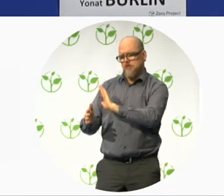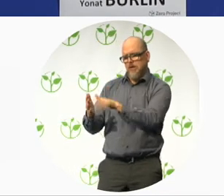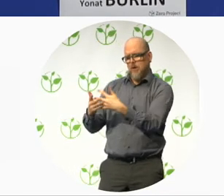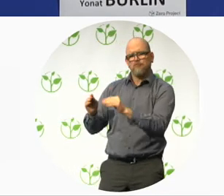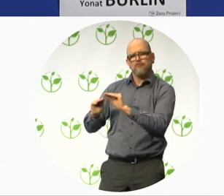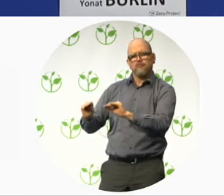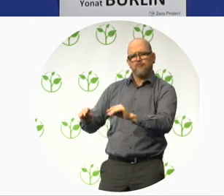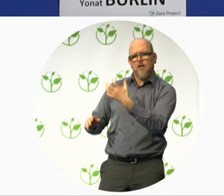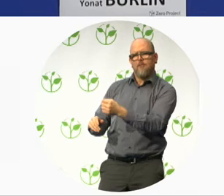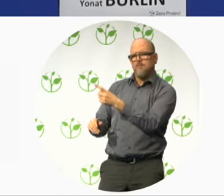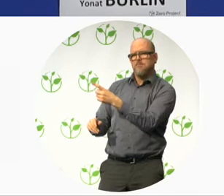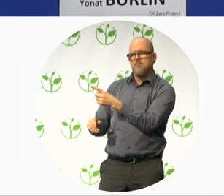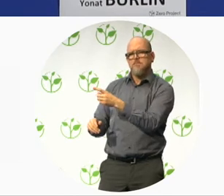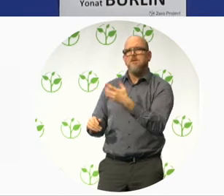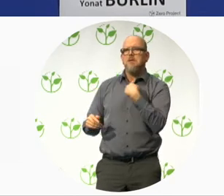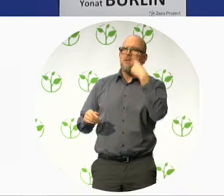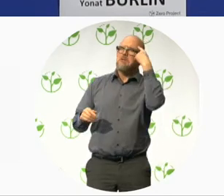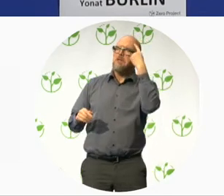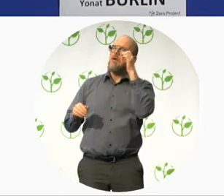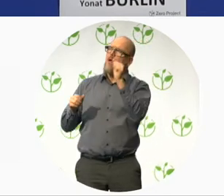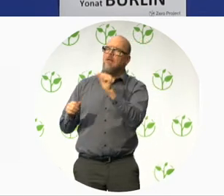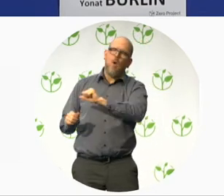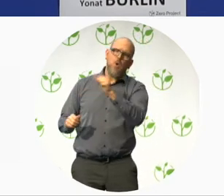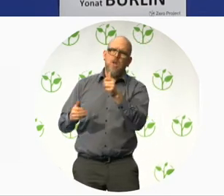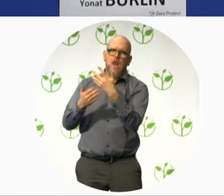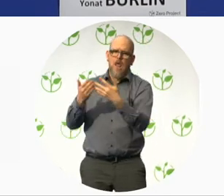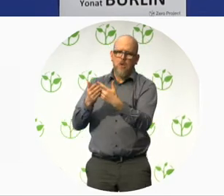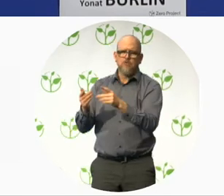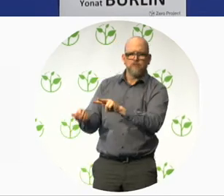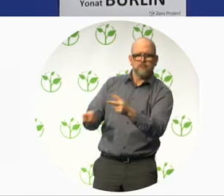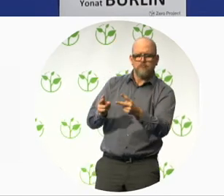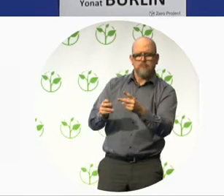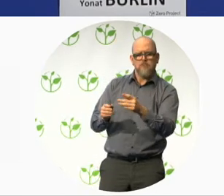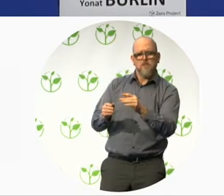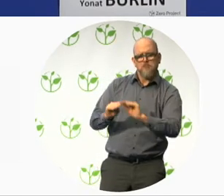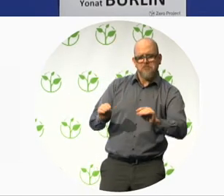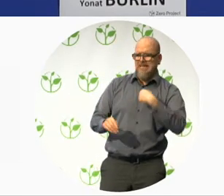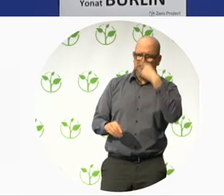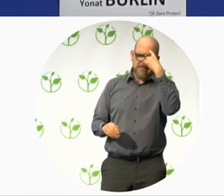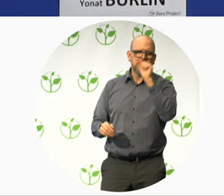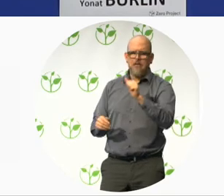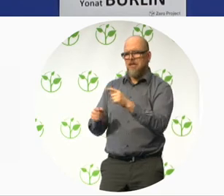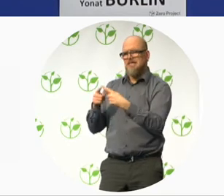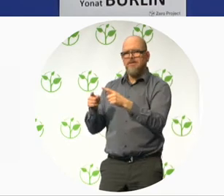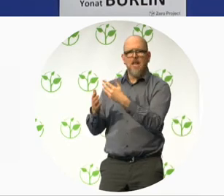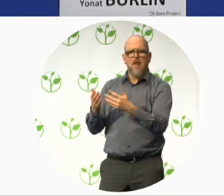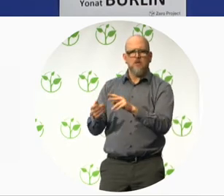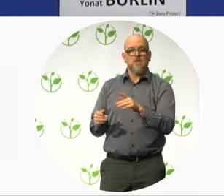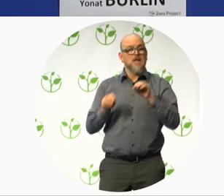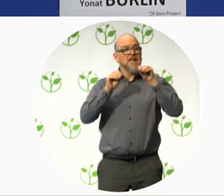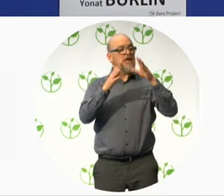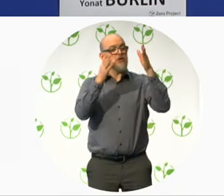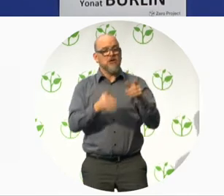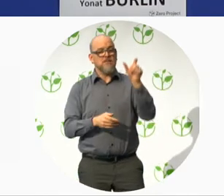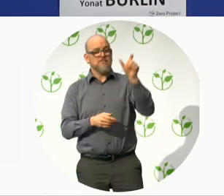besides Hebrew Sign Language. And they go to schools, and they teach within the communities, and it's really meant for people to learn the basics of